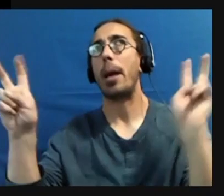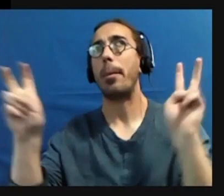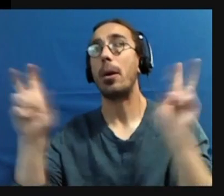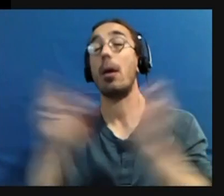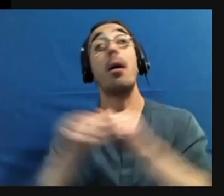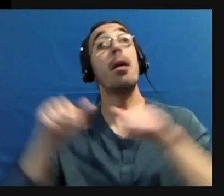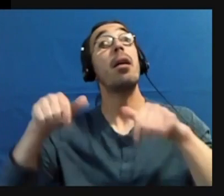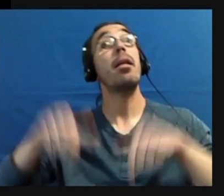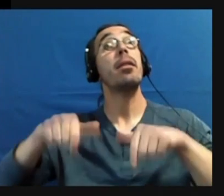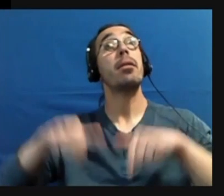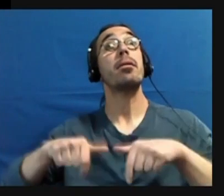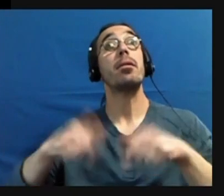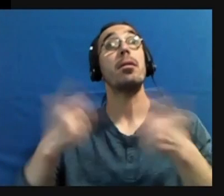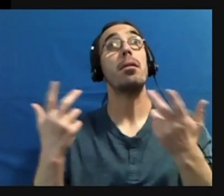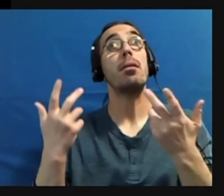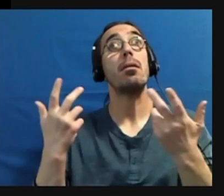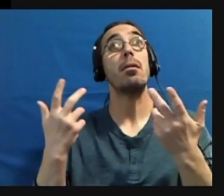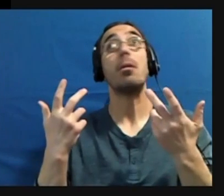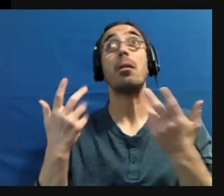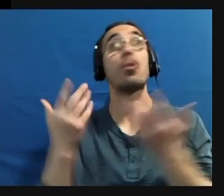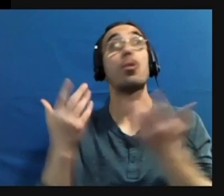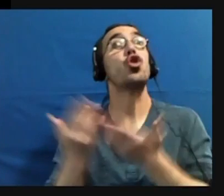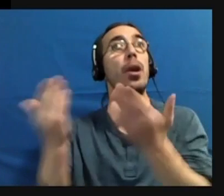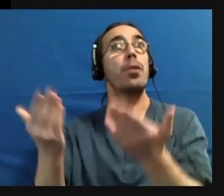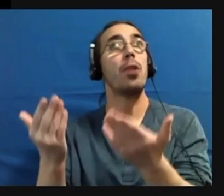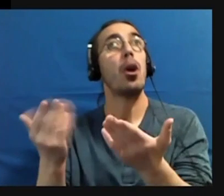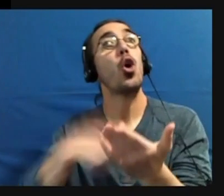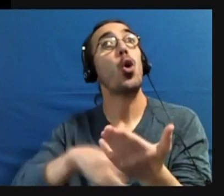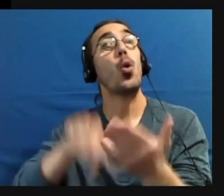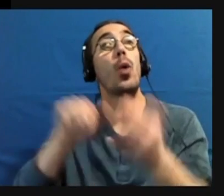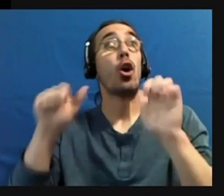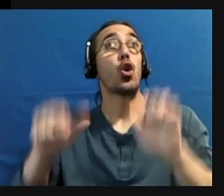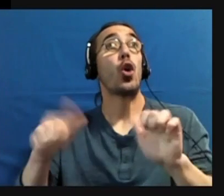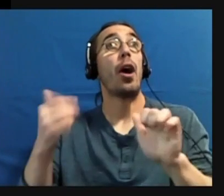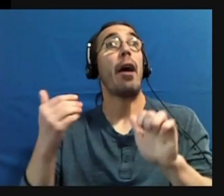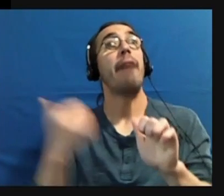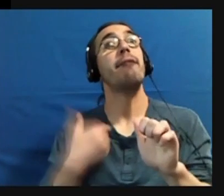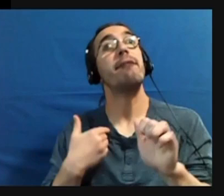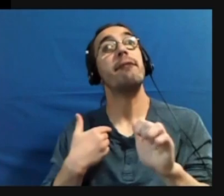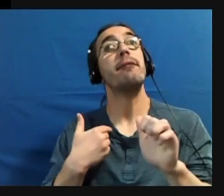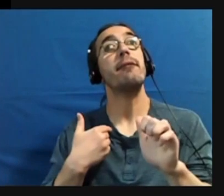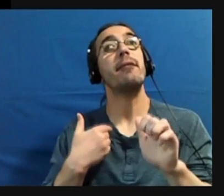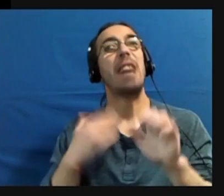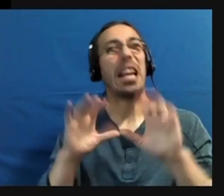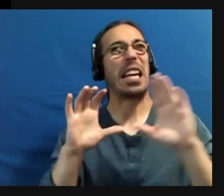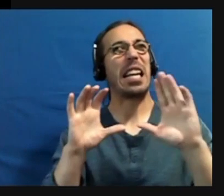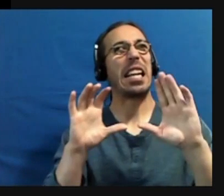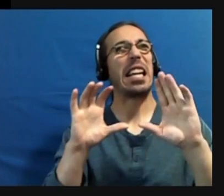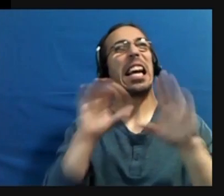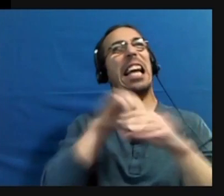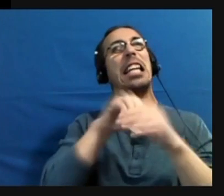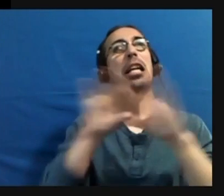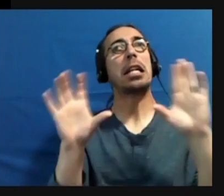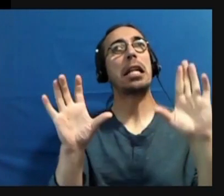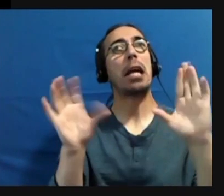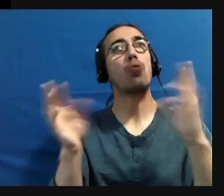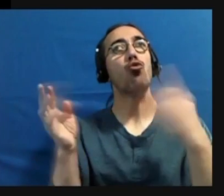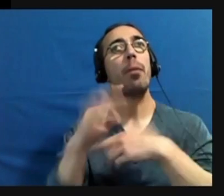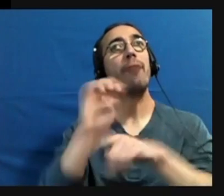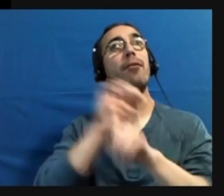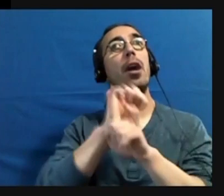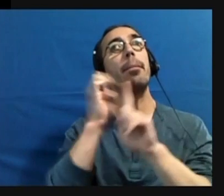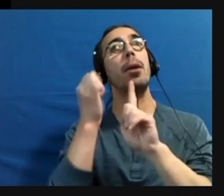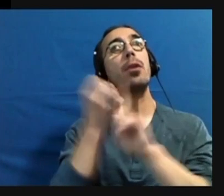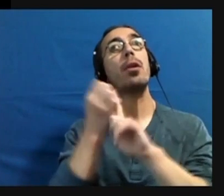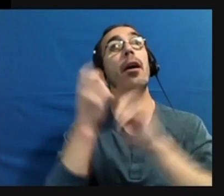This suggests that we should have in classroom environments the